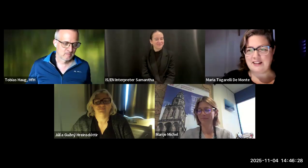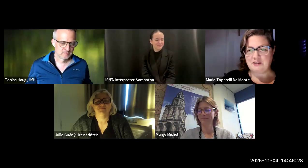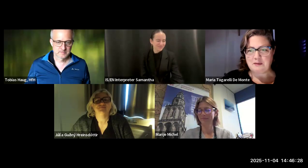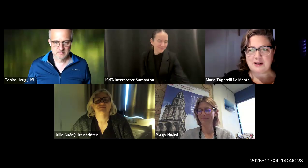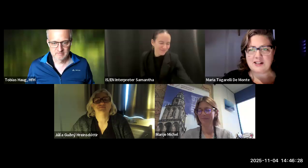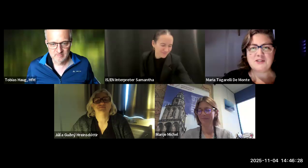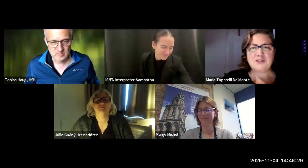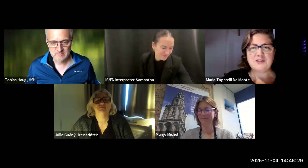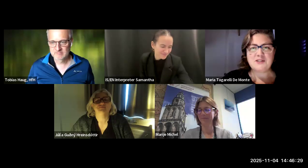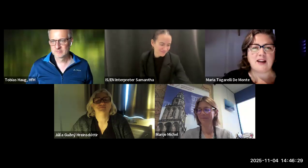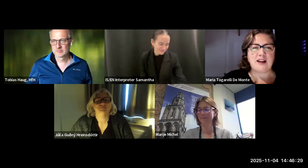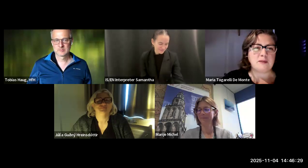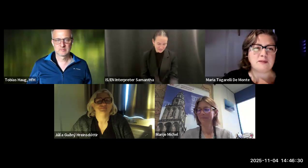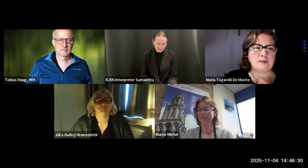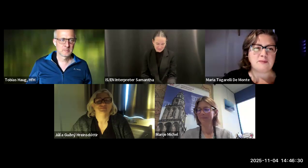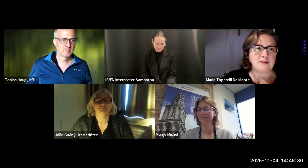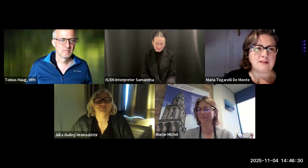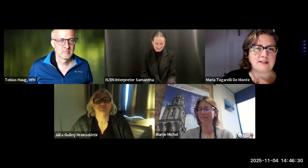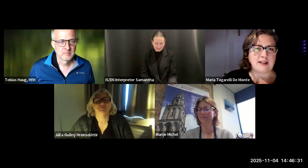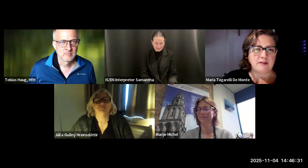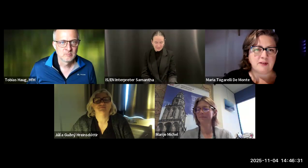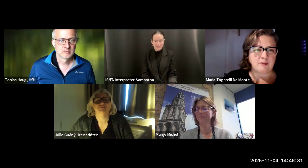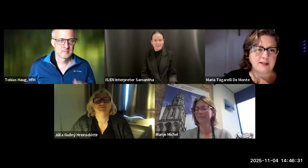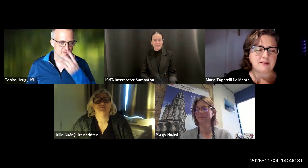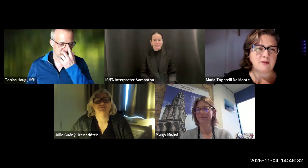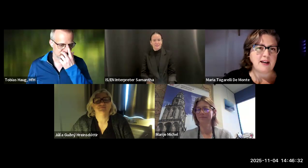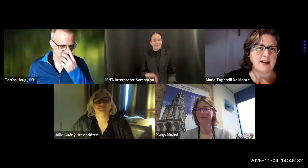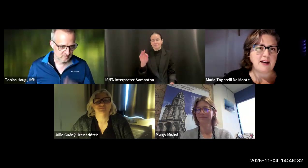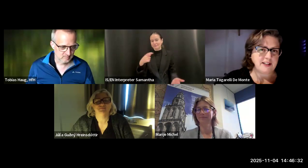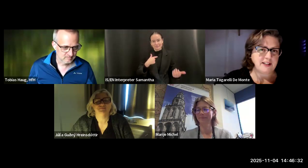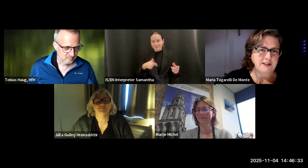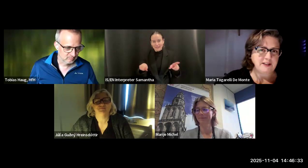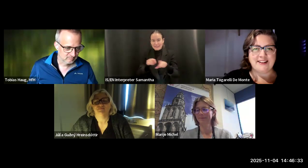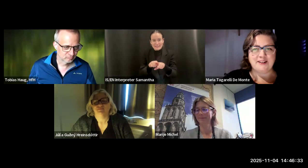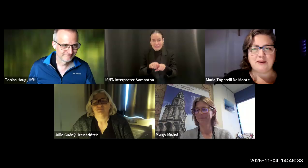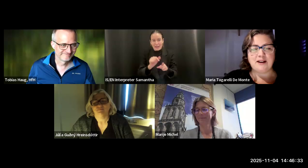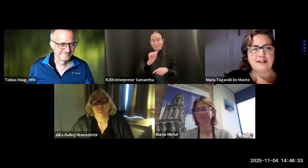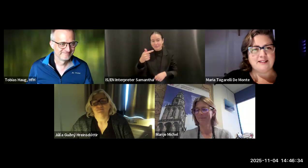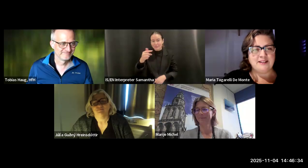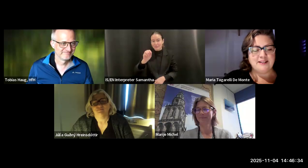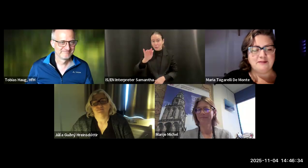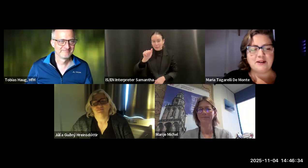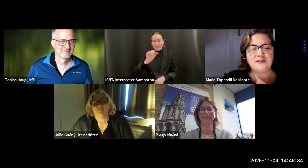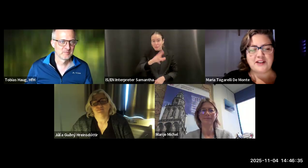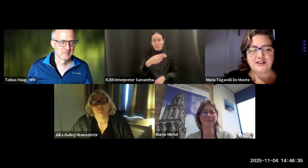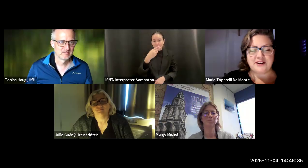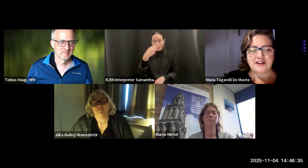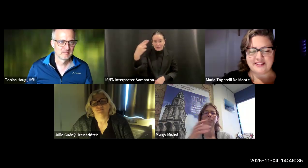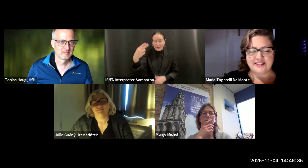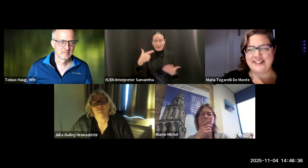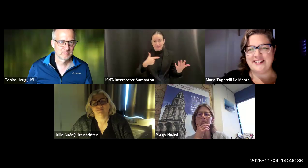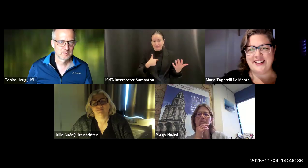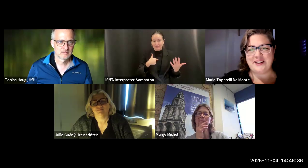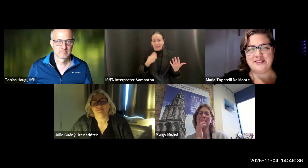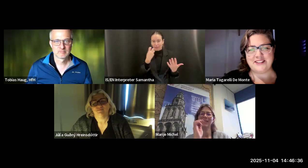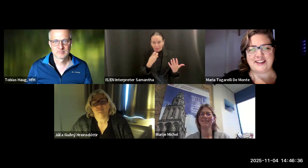much, Tobias. Thank you very much. I also mispronounced the name of Tobias. So actually, we